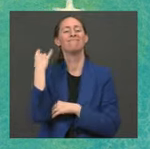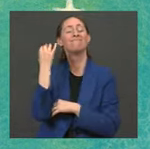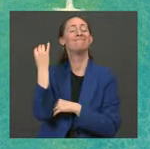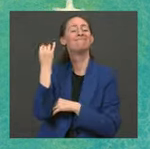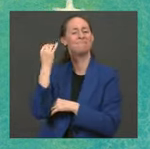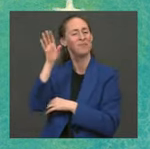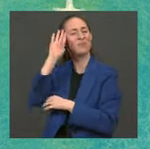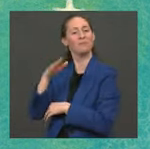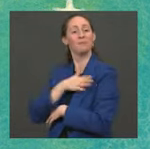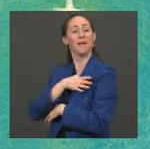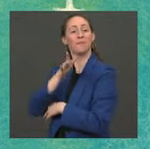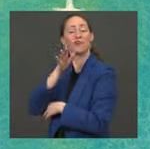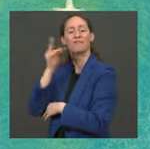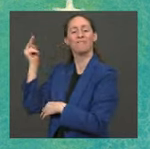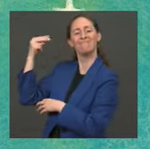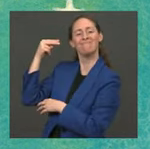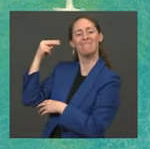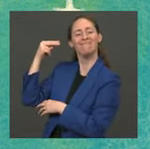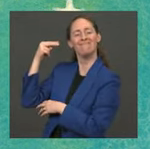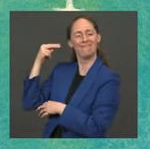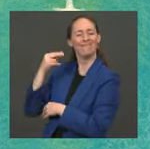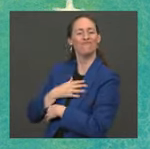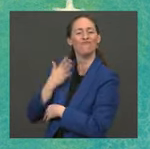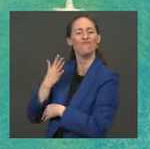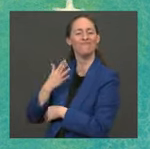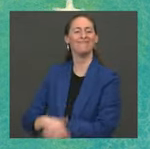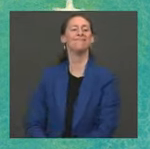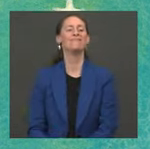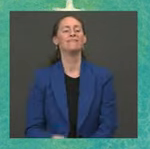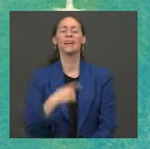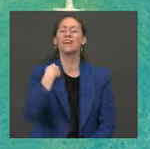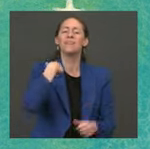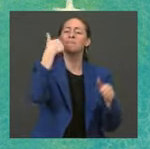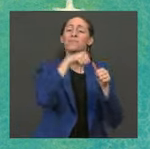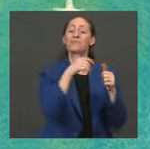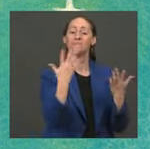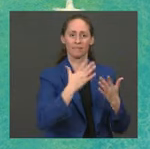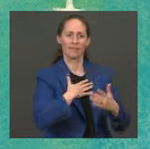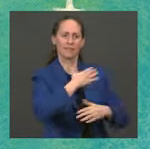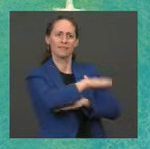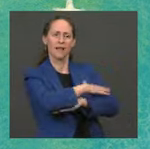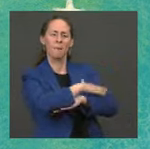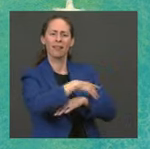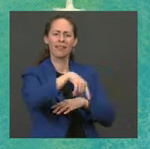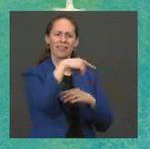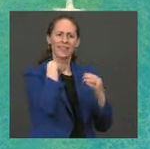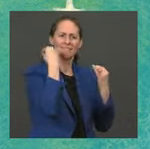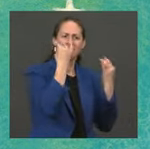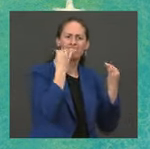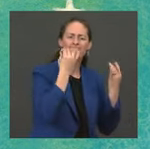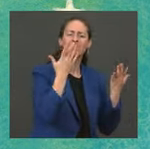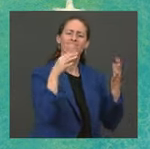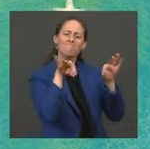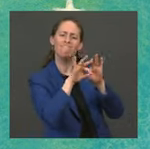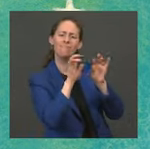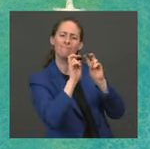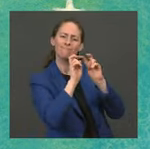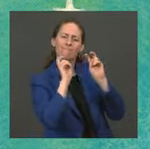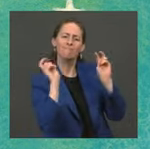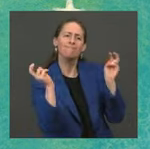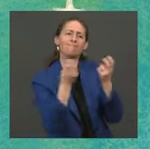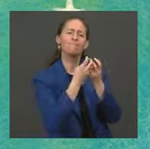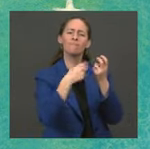table into like this sacred circle of love. I'm sure all of you do this. And, you know, I hope I can give